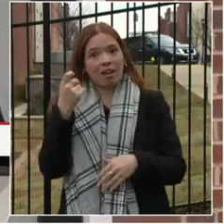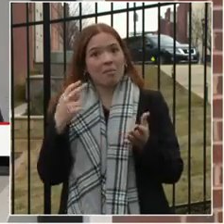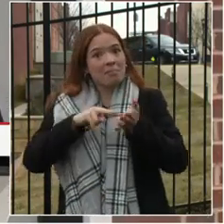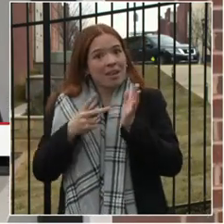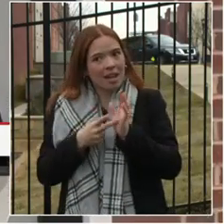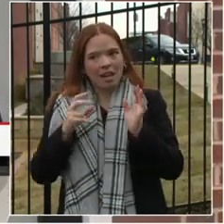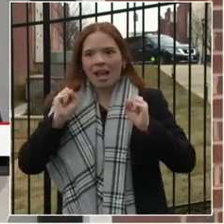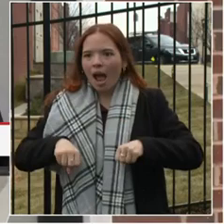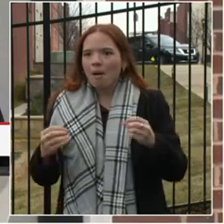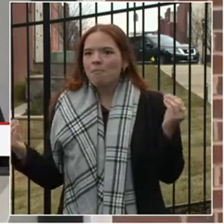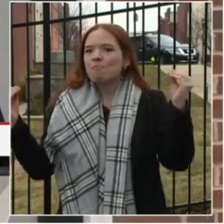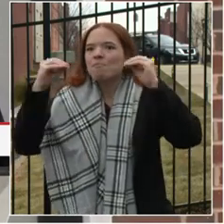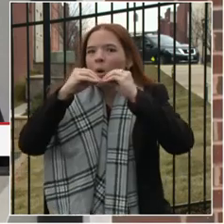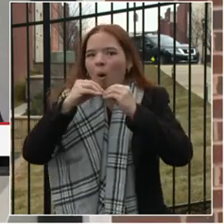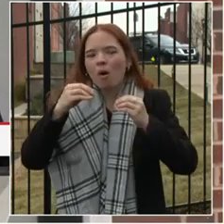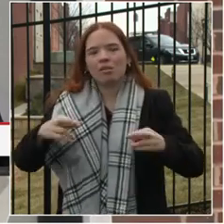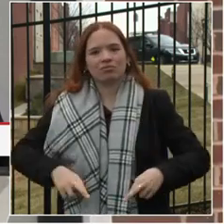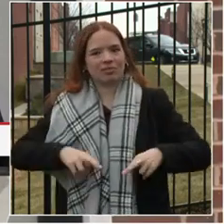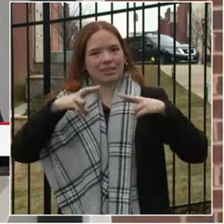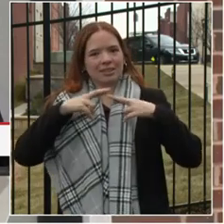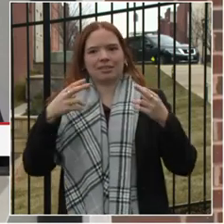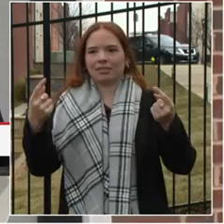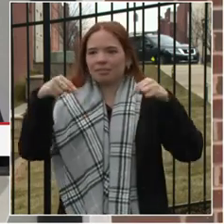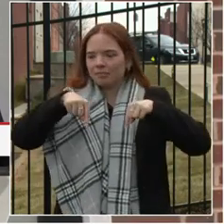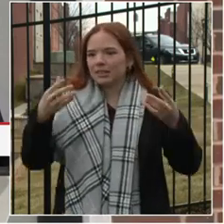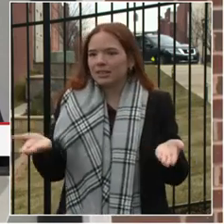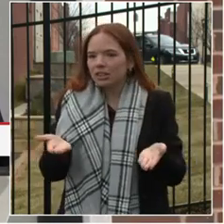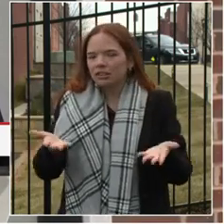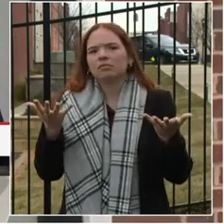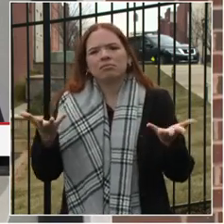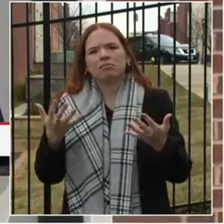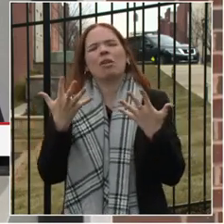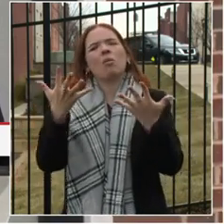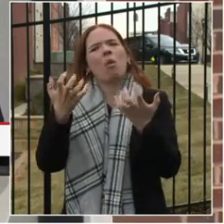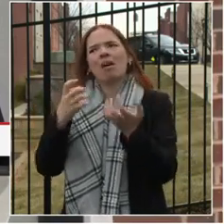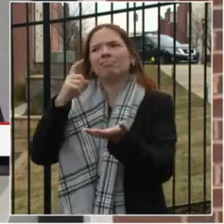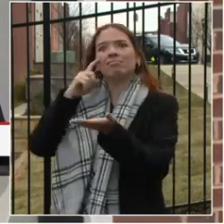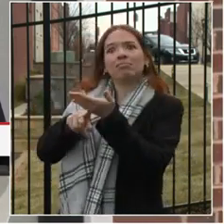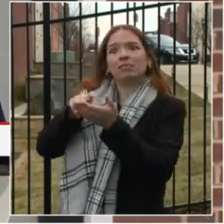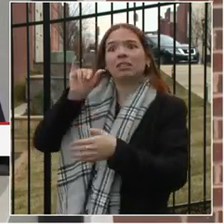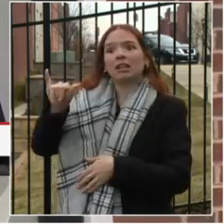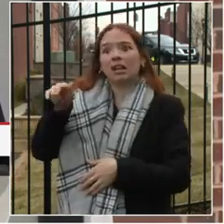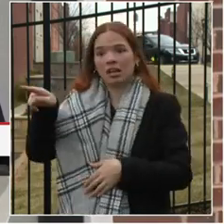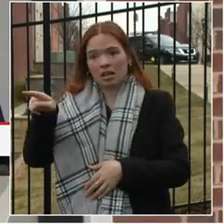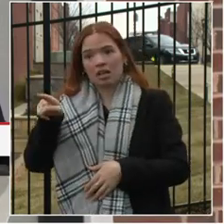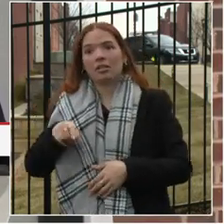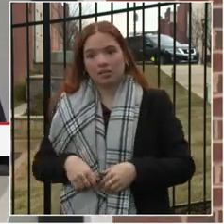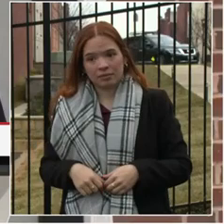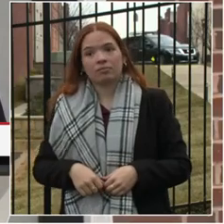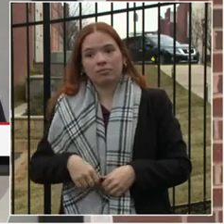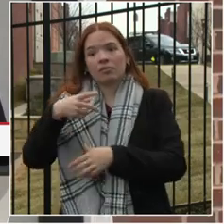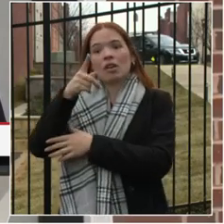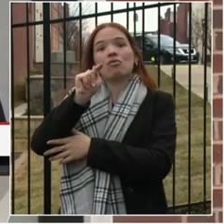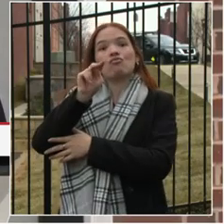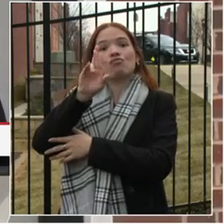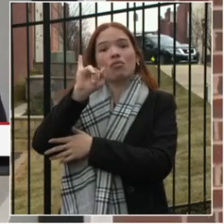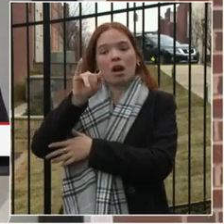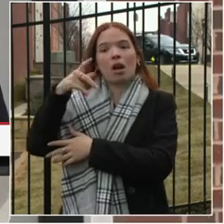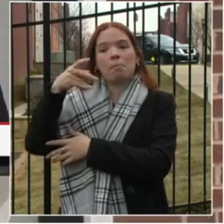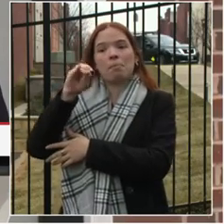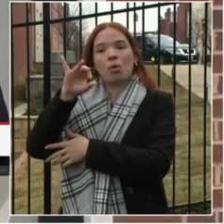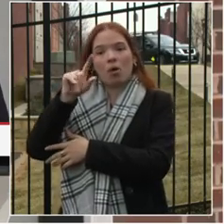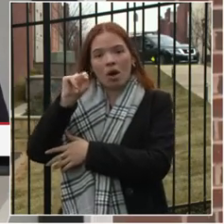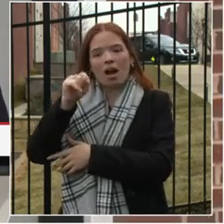want to acknowledge and thank with Tri Pointe, the Missionary Society of St. Paul of the Apostle.